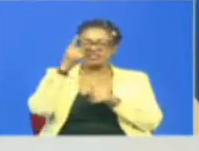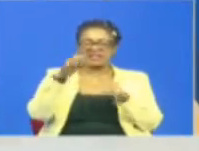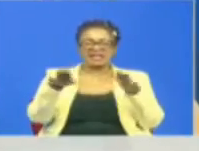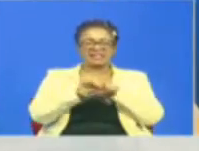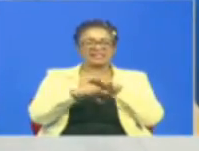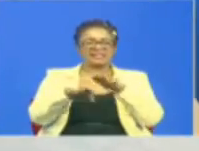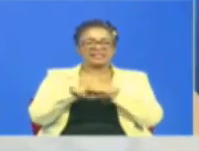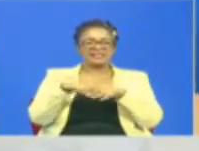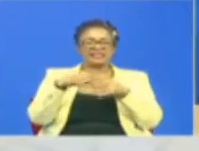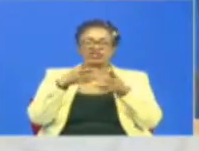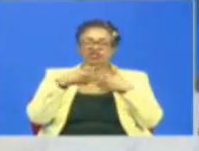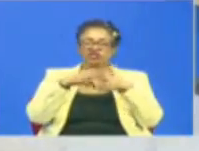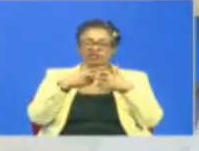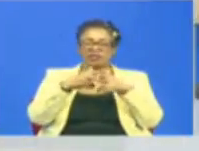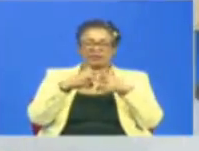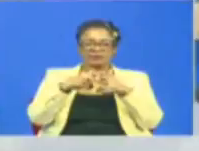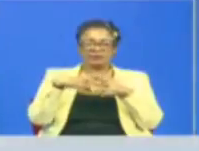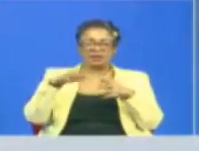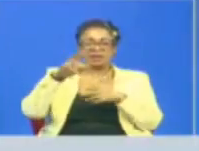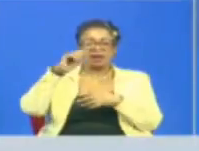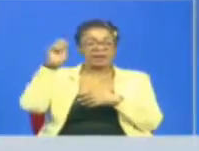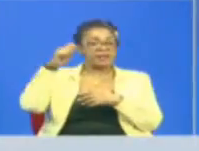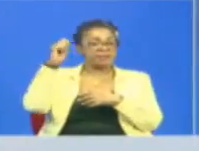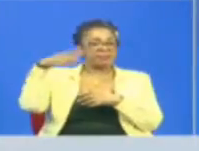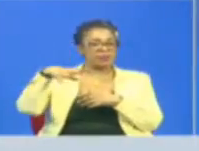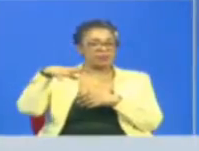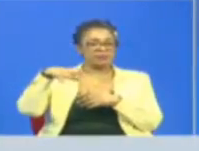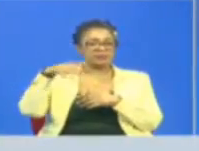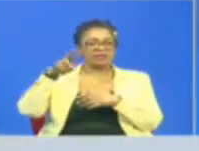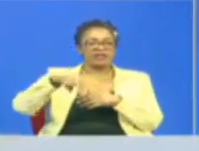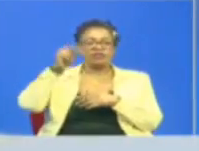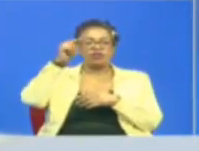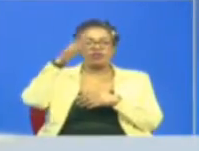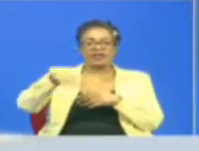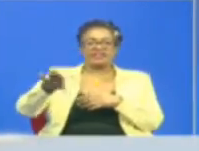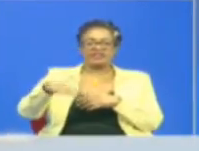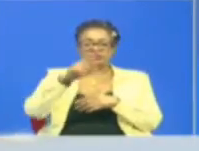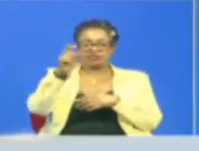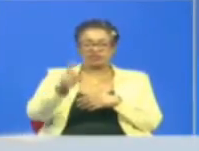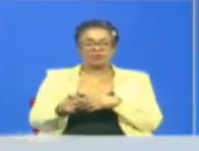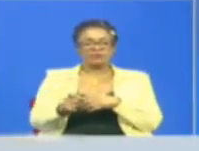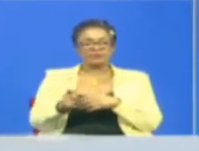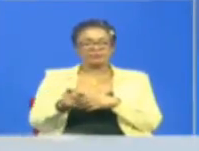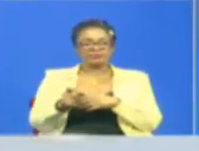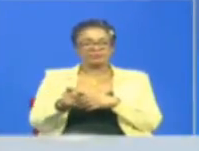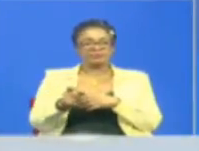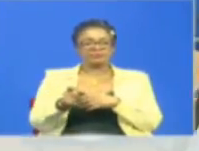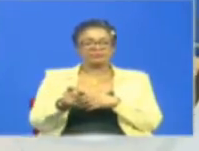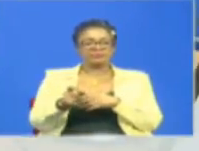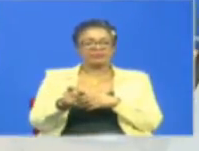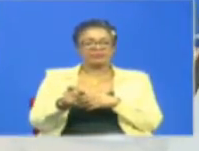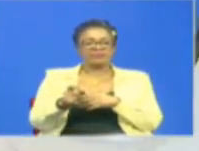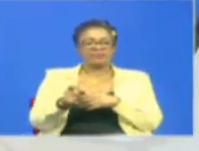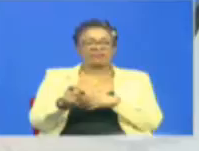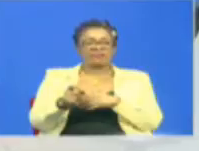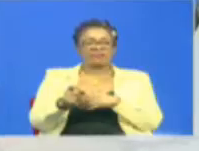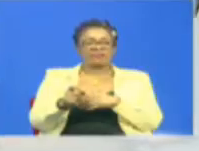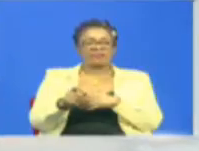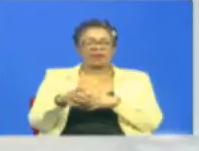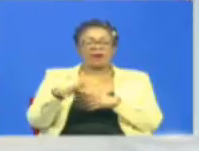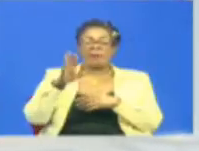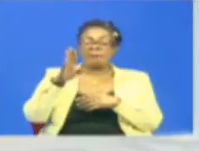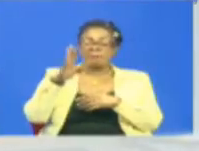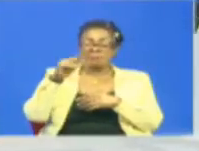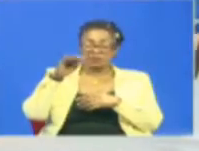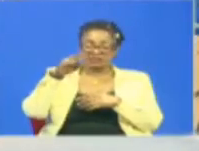design and construction at Kenya Power within the North Rift region. But one evening, with a blink of an eye, Moses' life